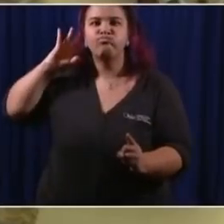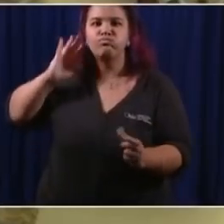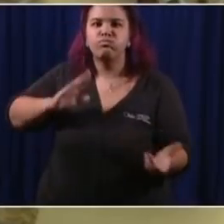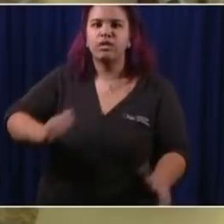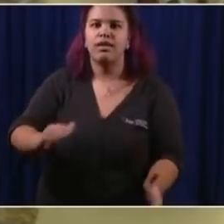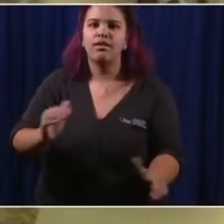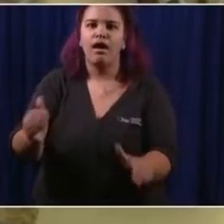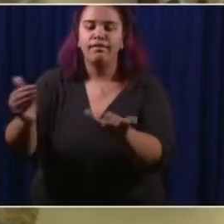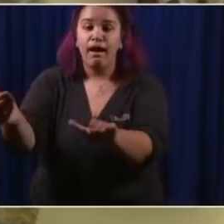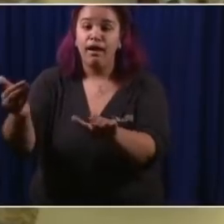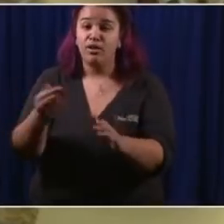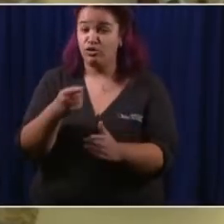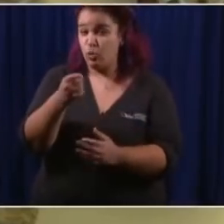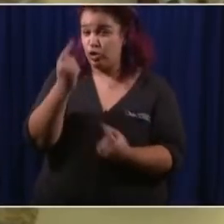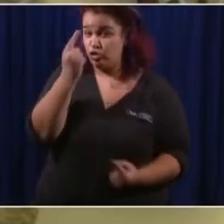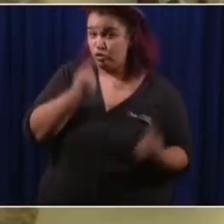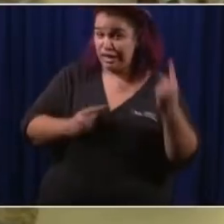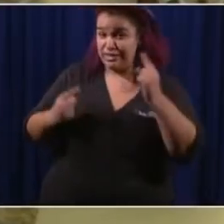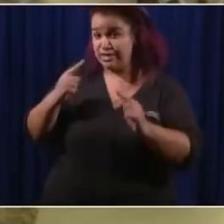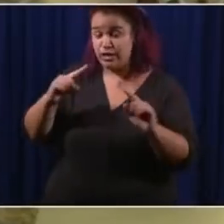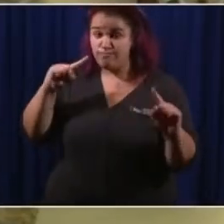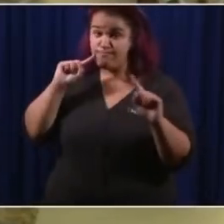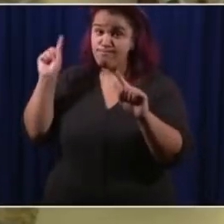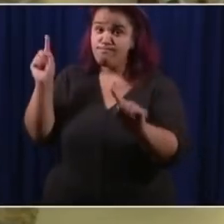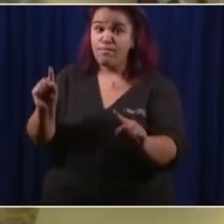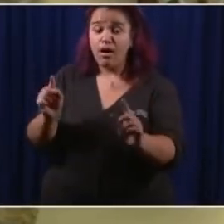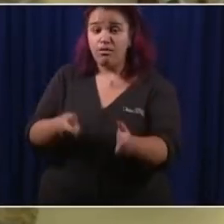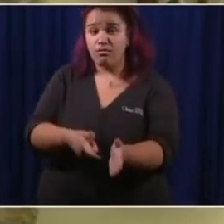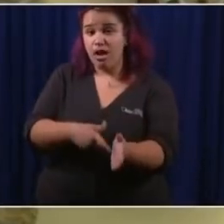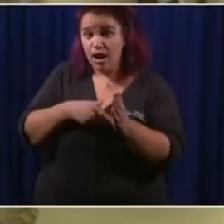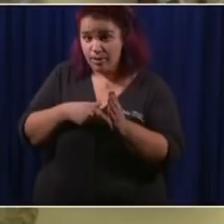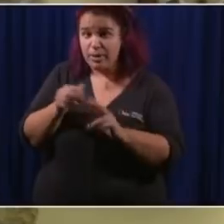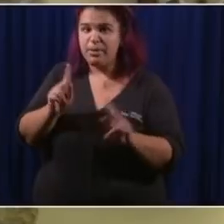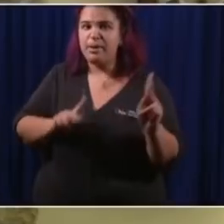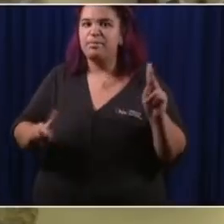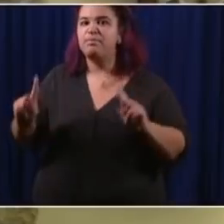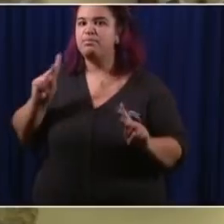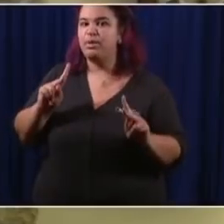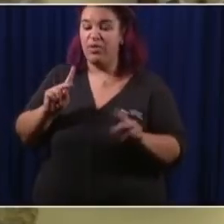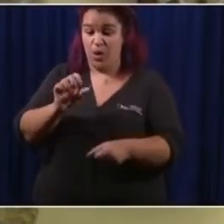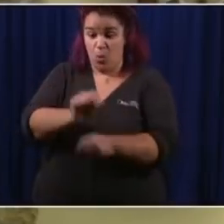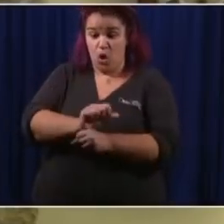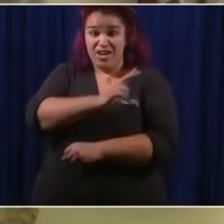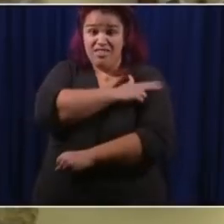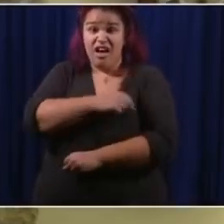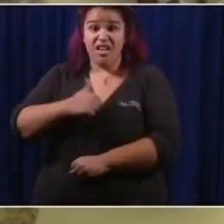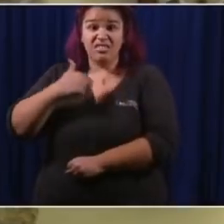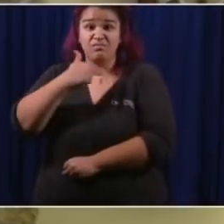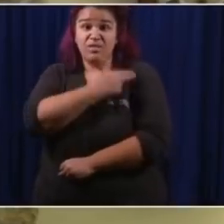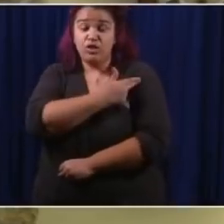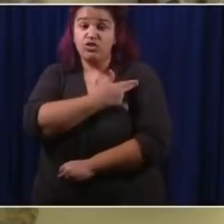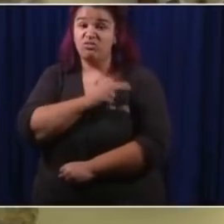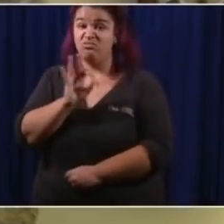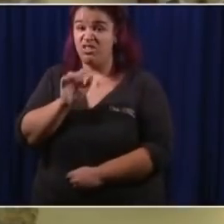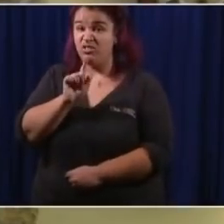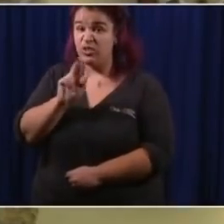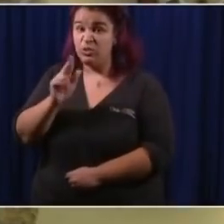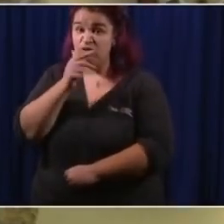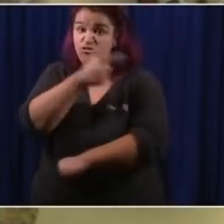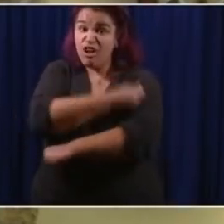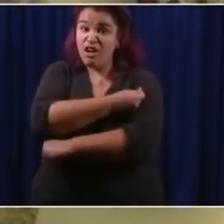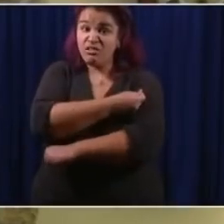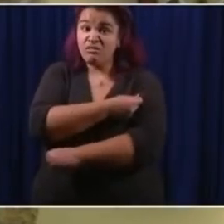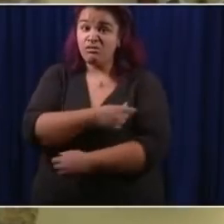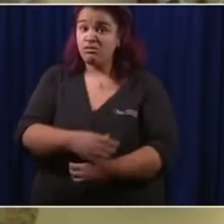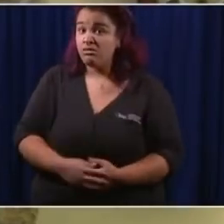Ohio receive the flu vaccine and or COVID-19 vaccine when it comes out? Thank you, sir. Yeah, that's a good question. We're